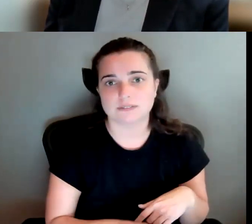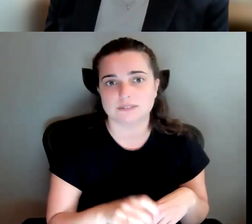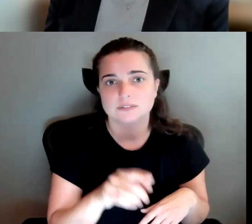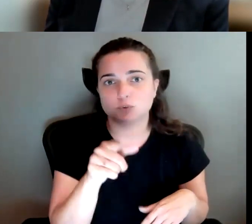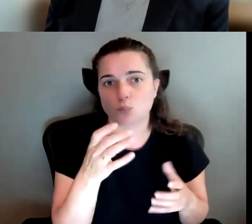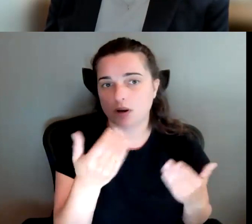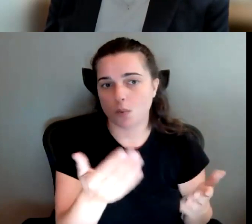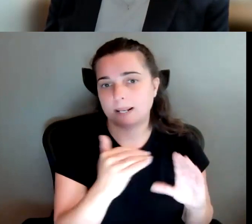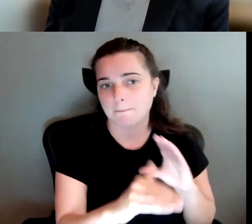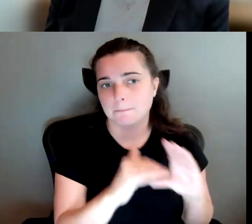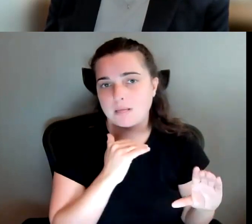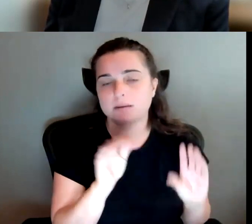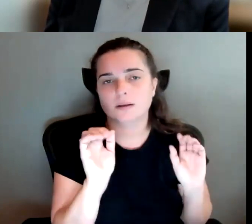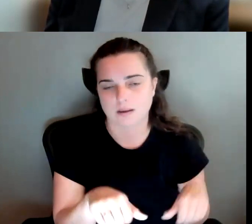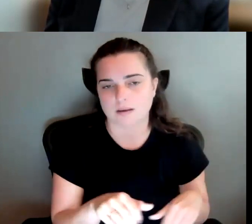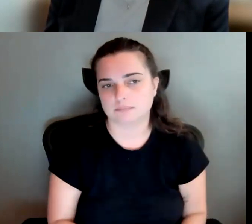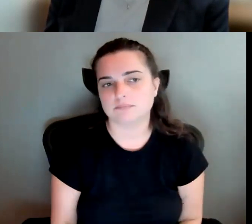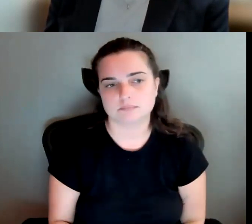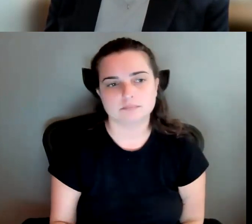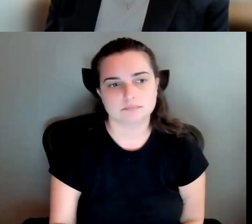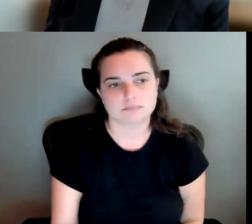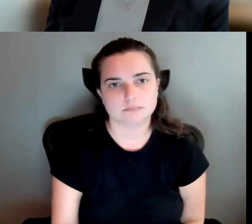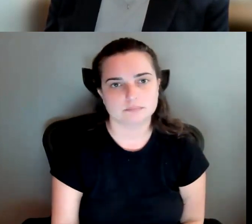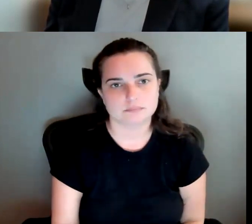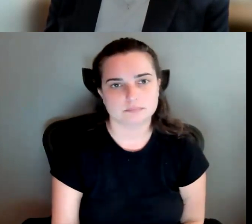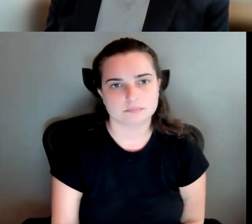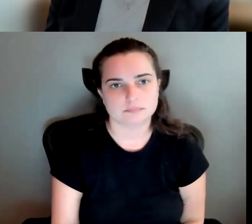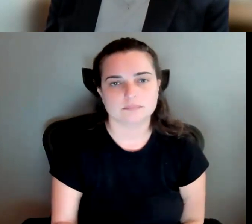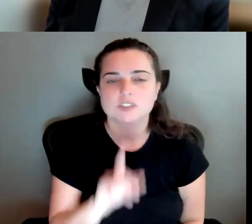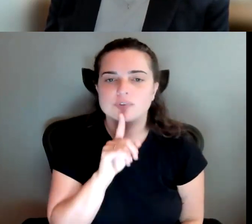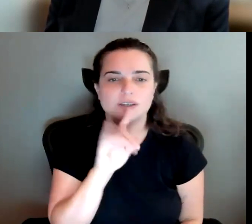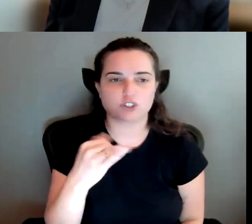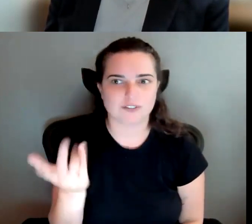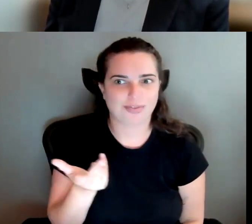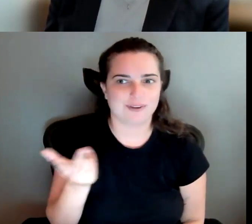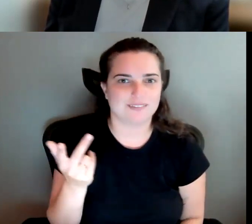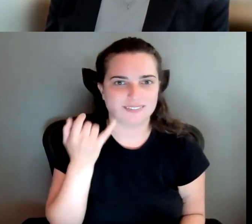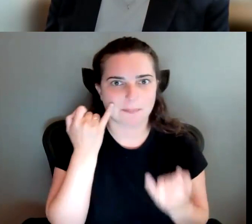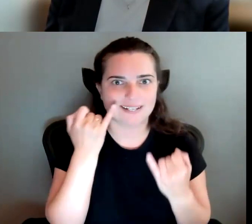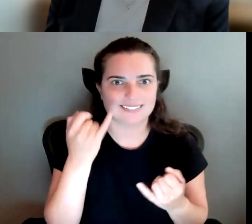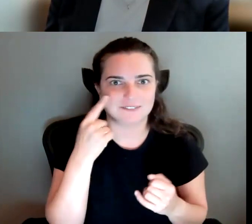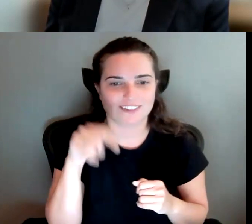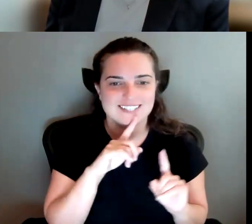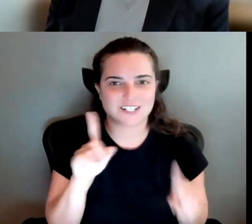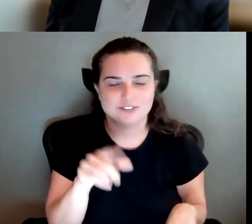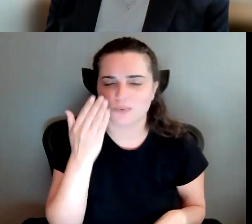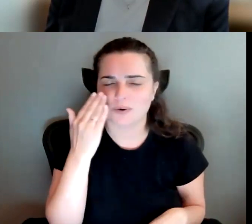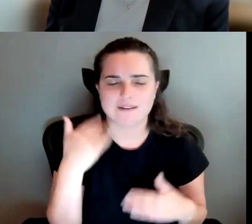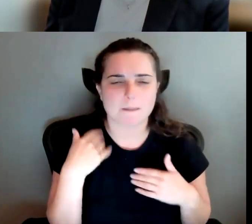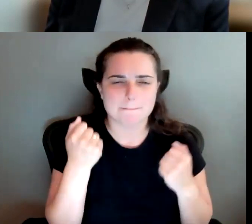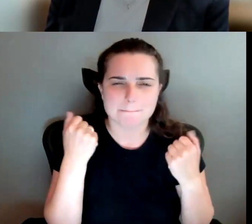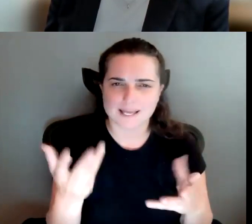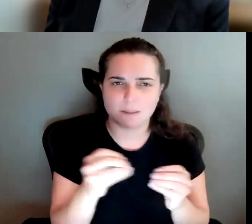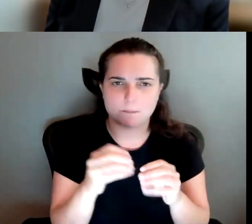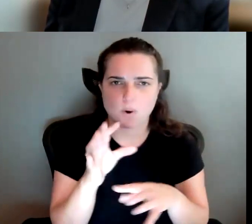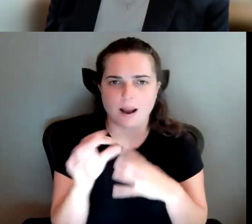Because it was literally the three of us just coming up with ideas for these answers. So I know there's many, many more that you guys have